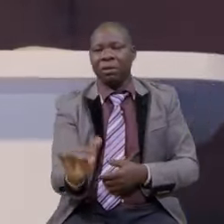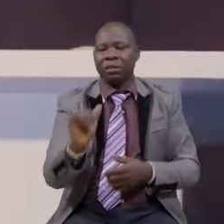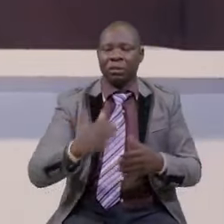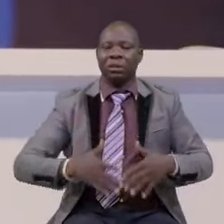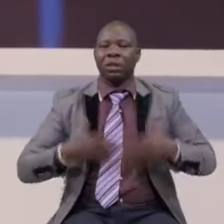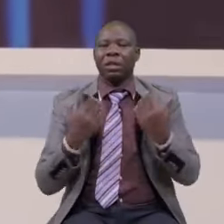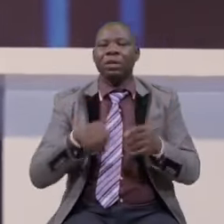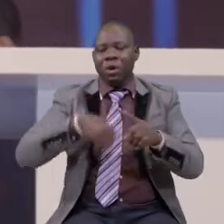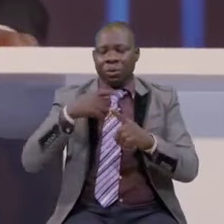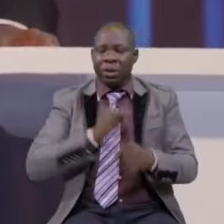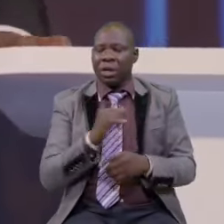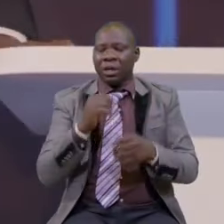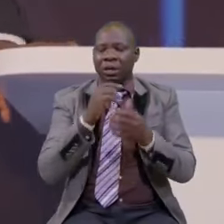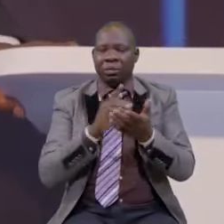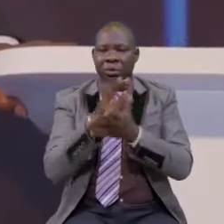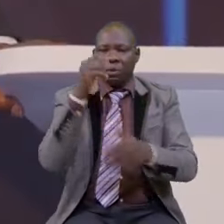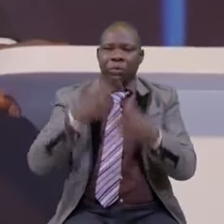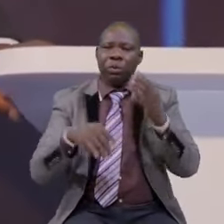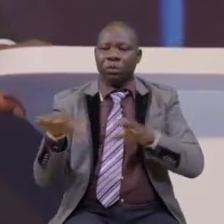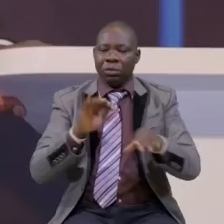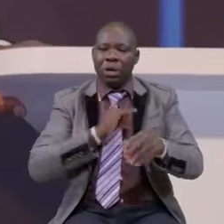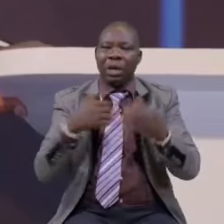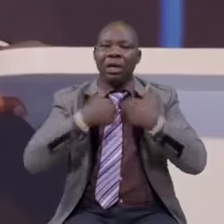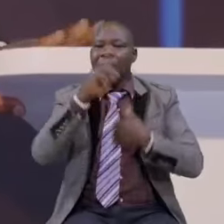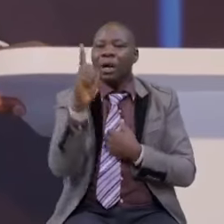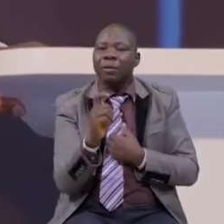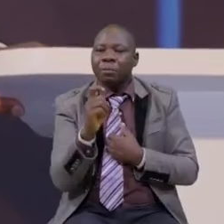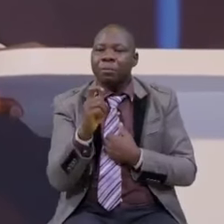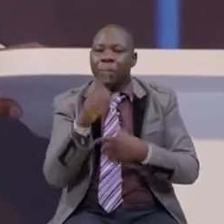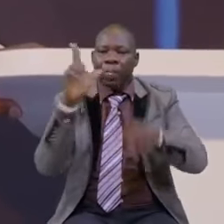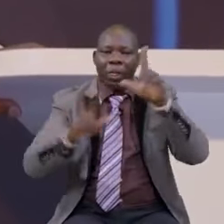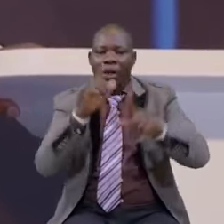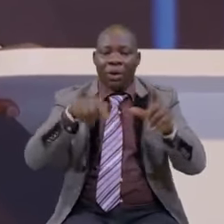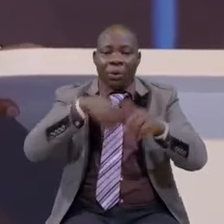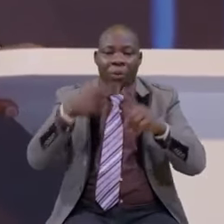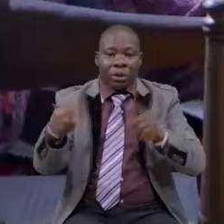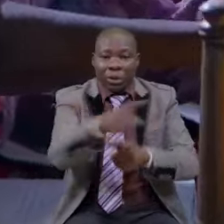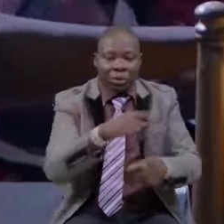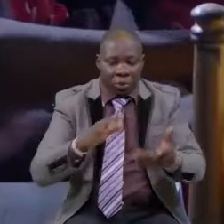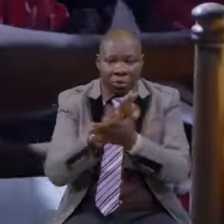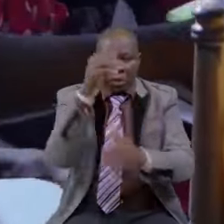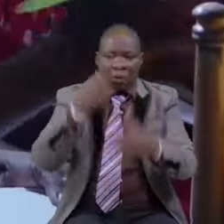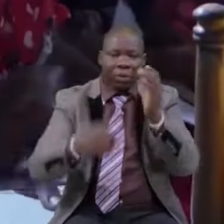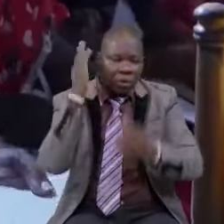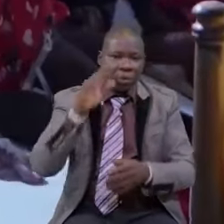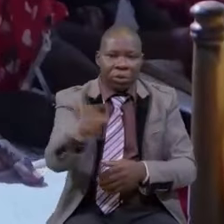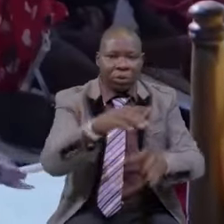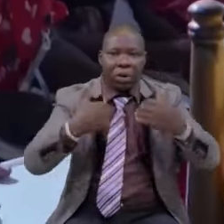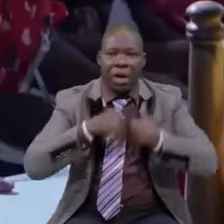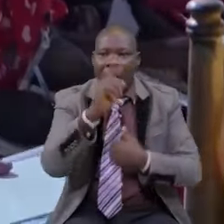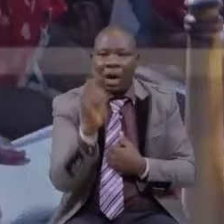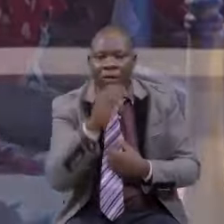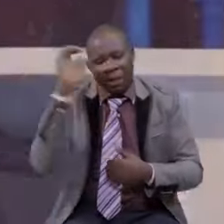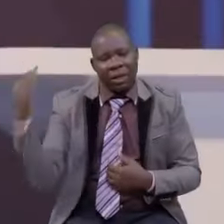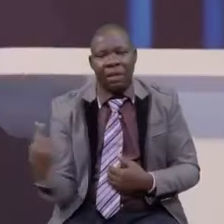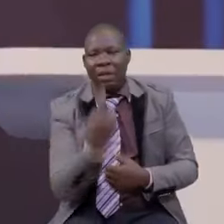When I believe, what do I have? I said, when I believe, what do I have? Everlasting